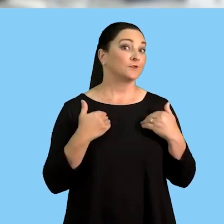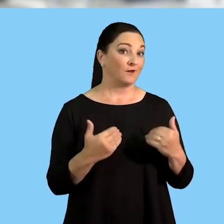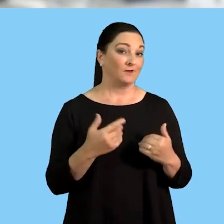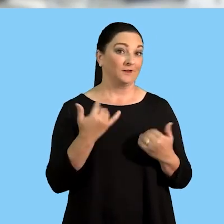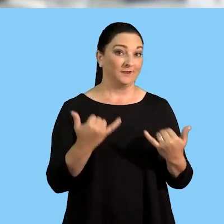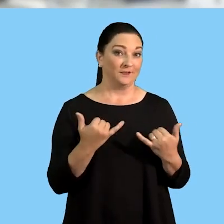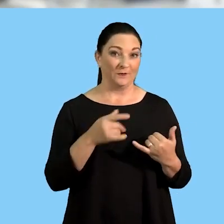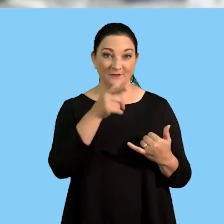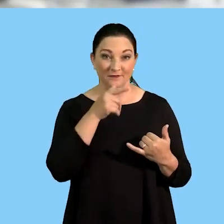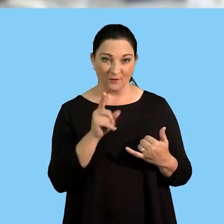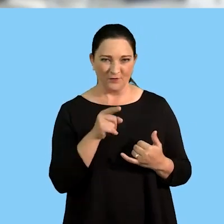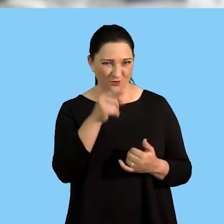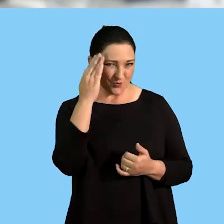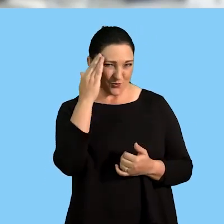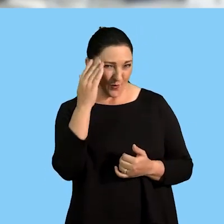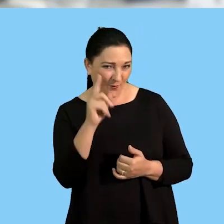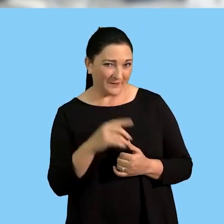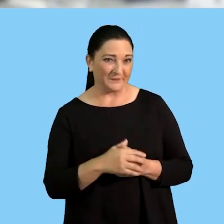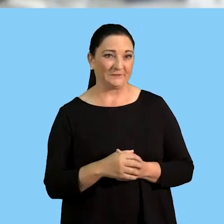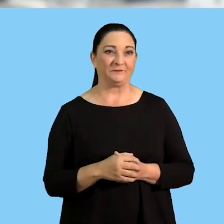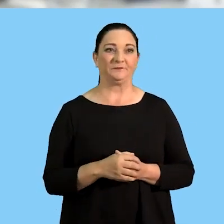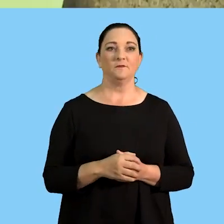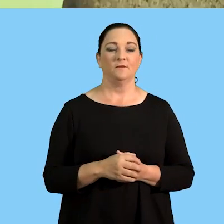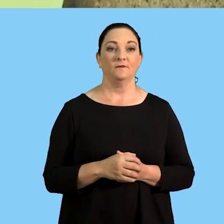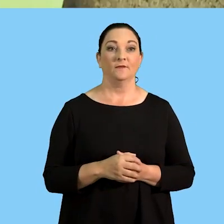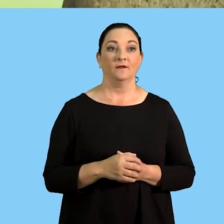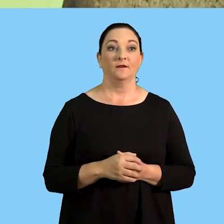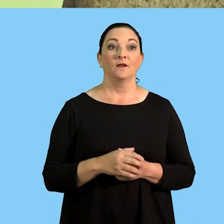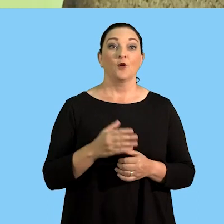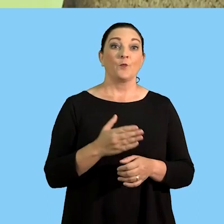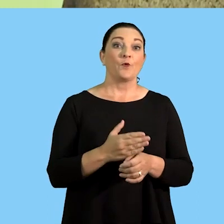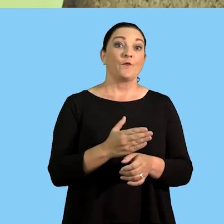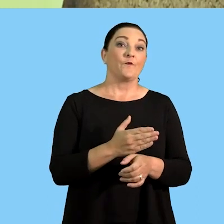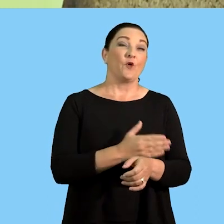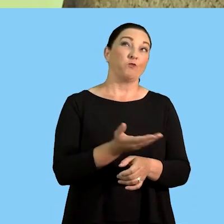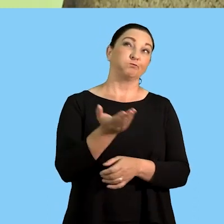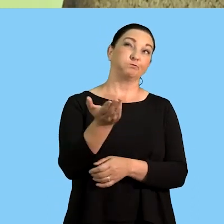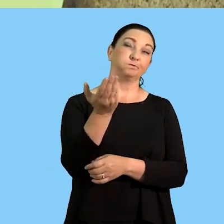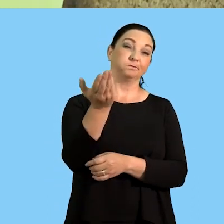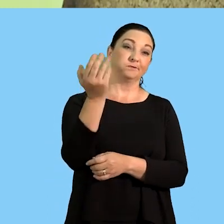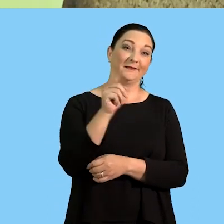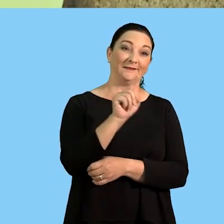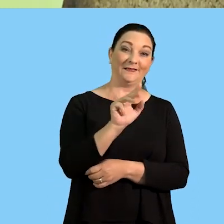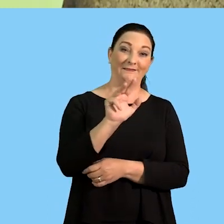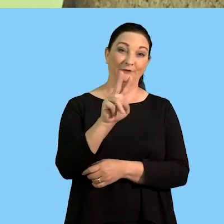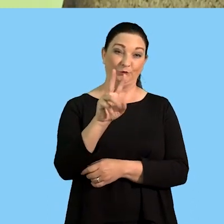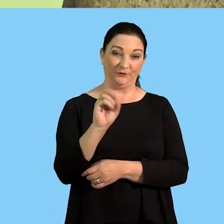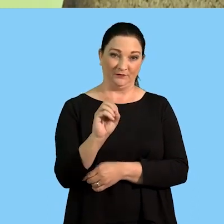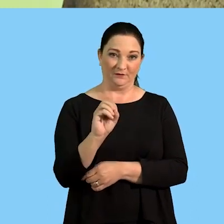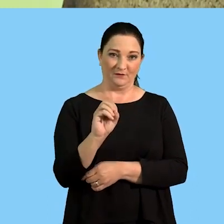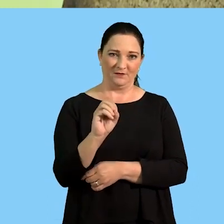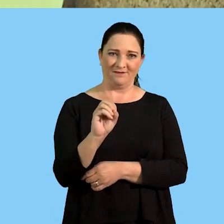it, let's look at our Did You Know for today. It is said that before the year